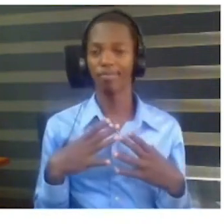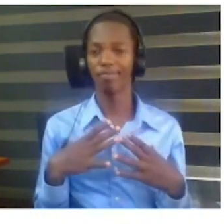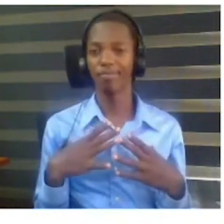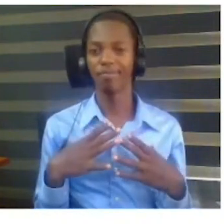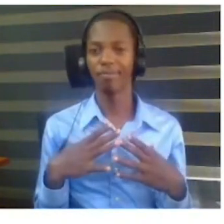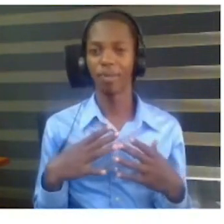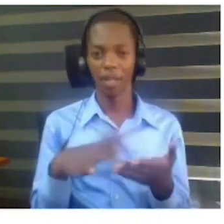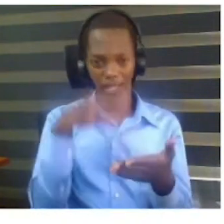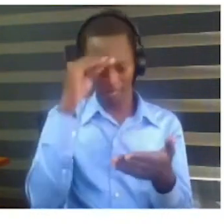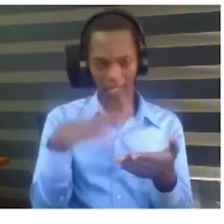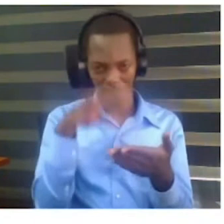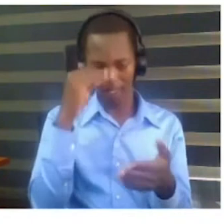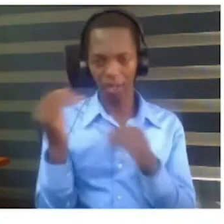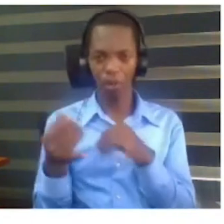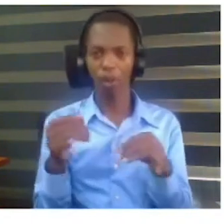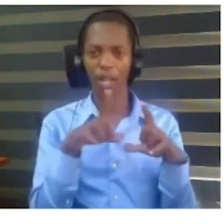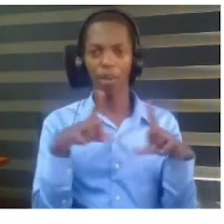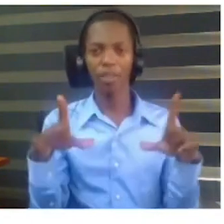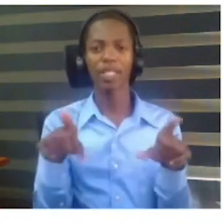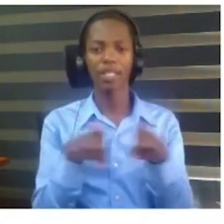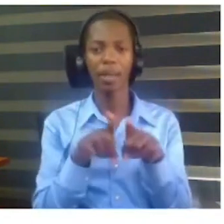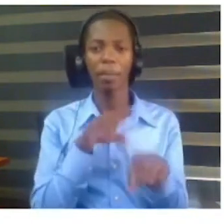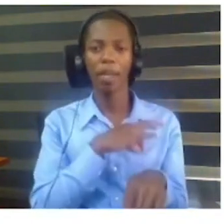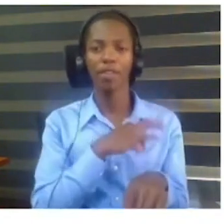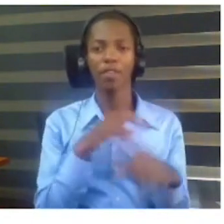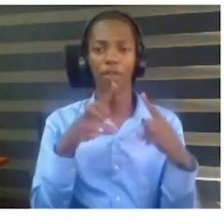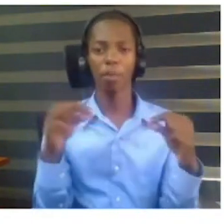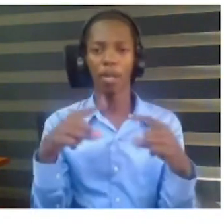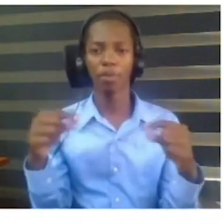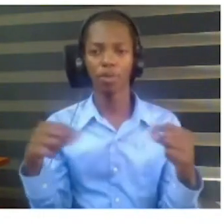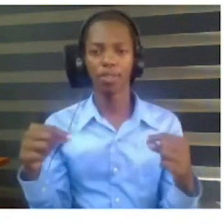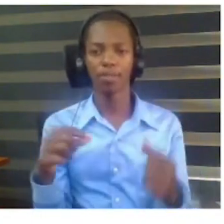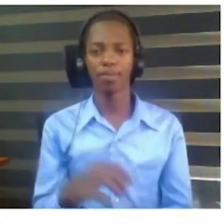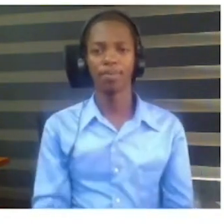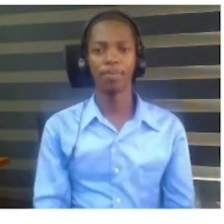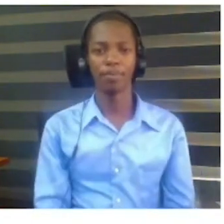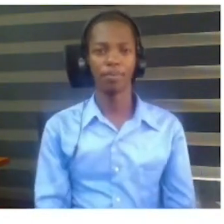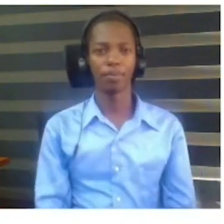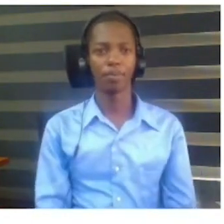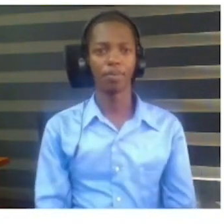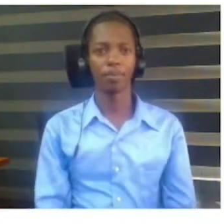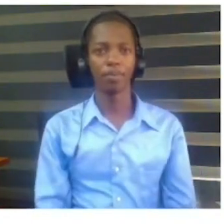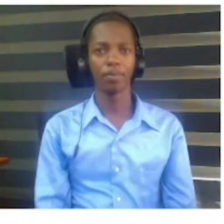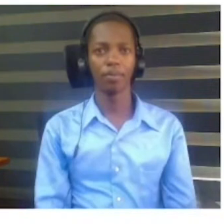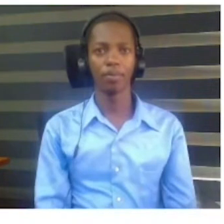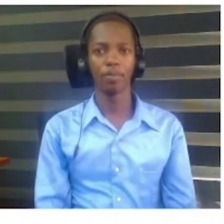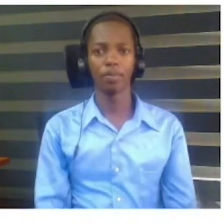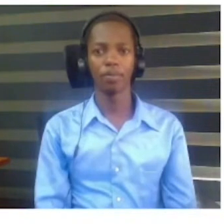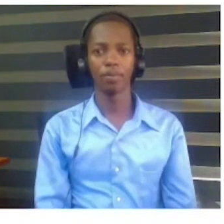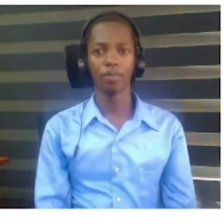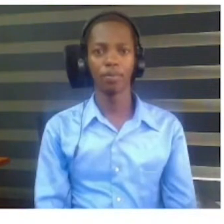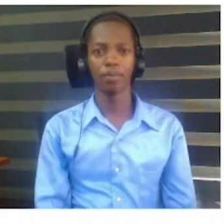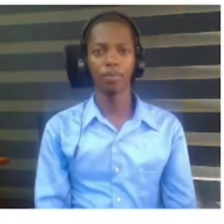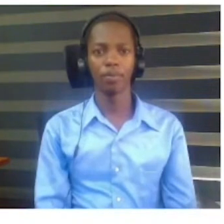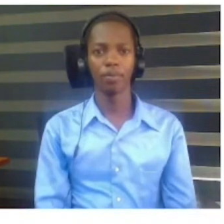And as you do that, don't make assumptions about what disabled people can and can't do. Design for everything